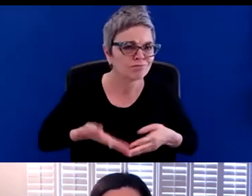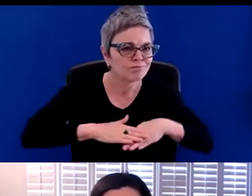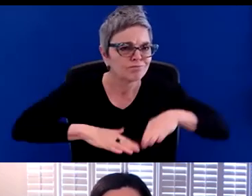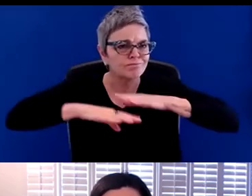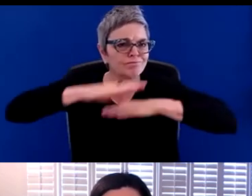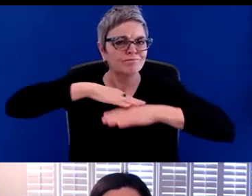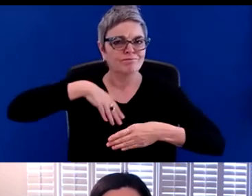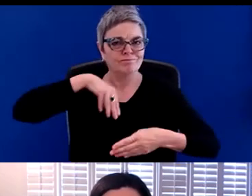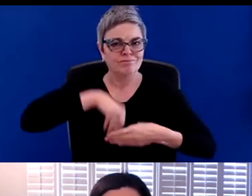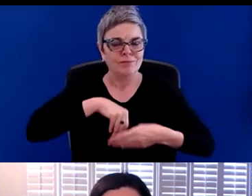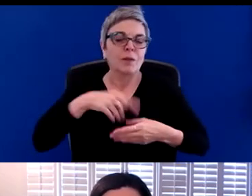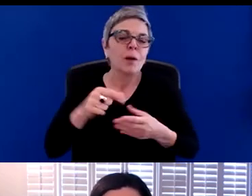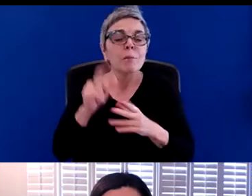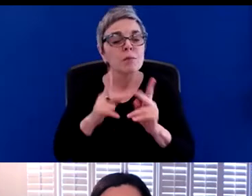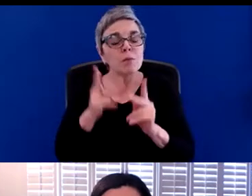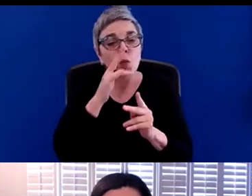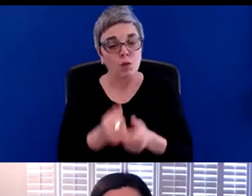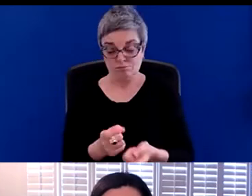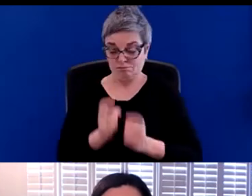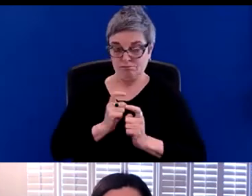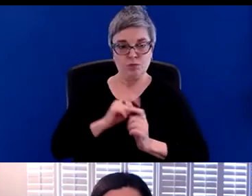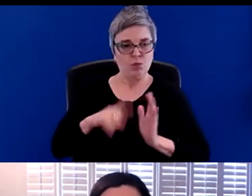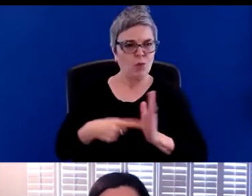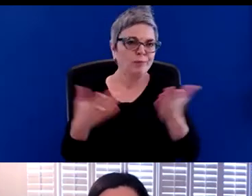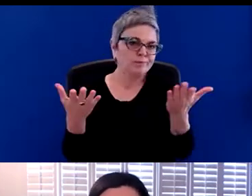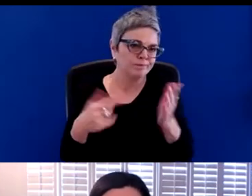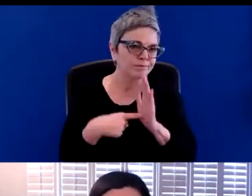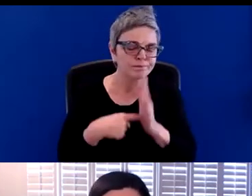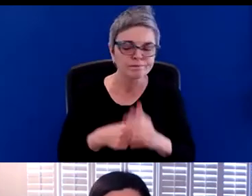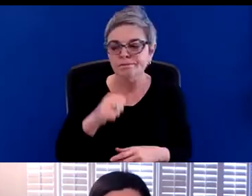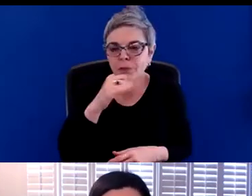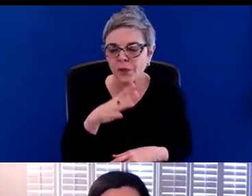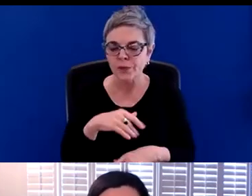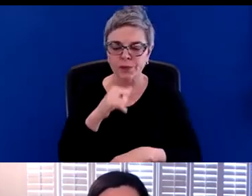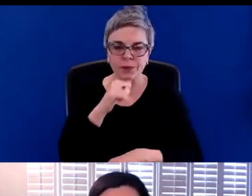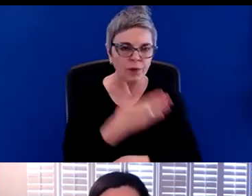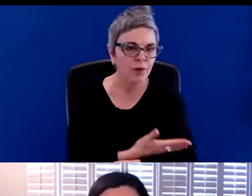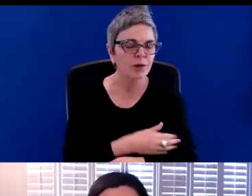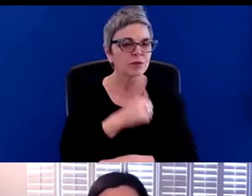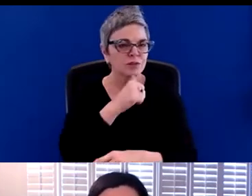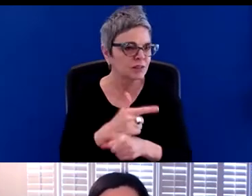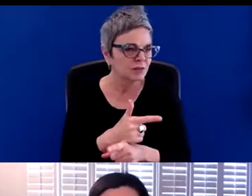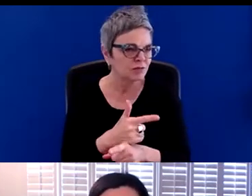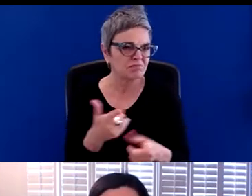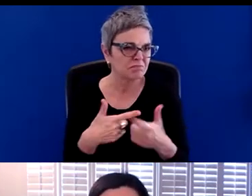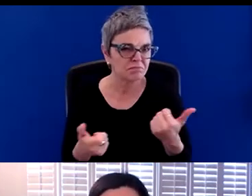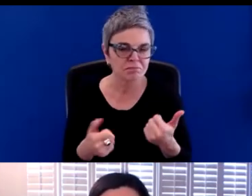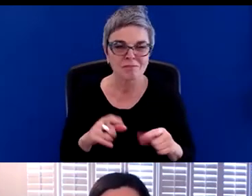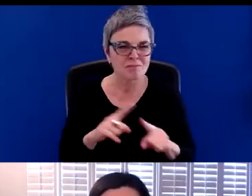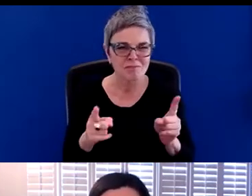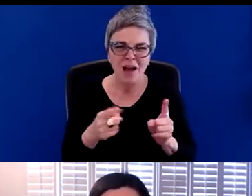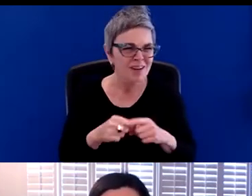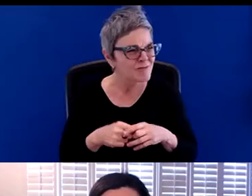give you of, you know, mother, daughter, sister, whatever, but it's like, we're more than that. We've got our, you know, our identity roles, we've